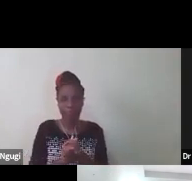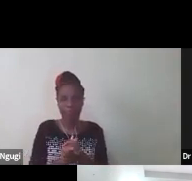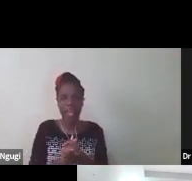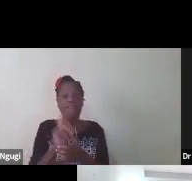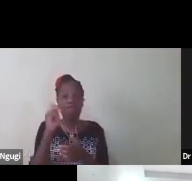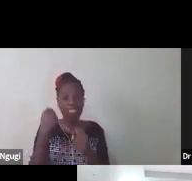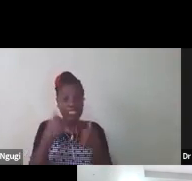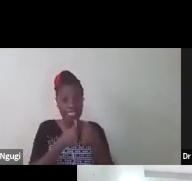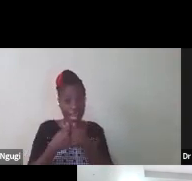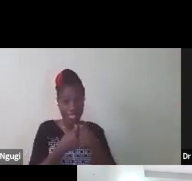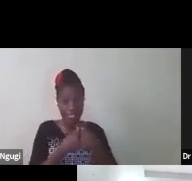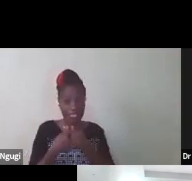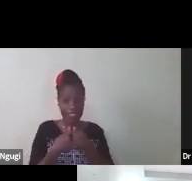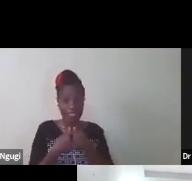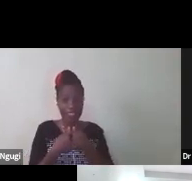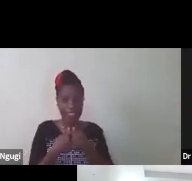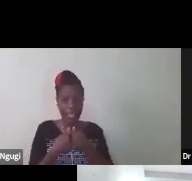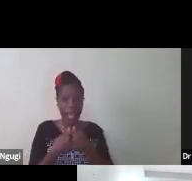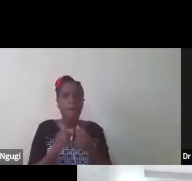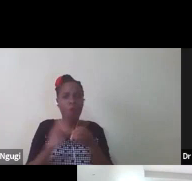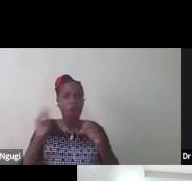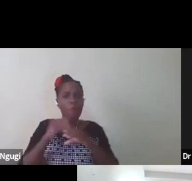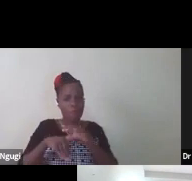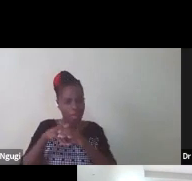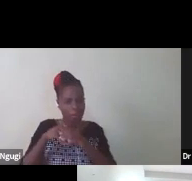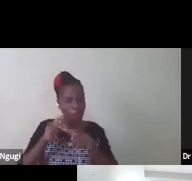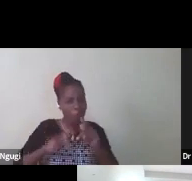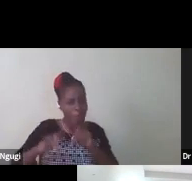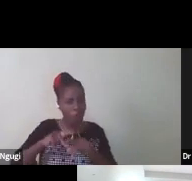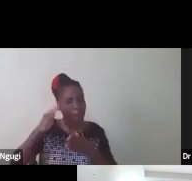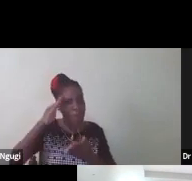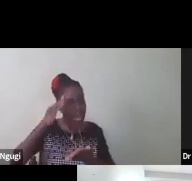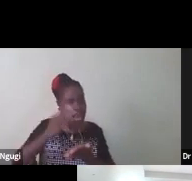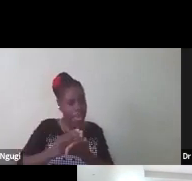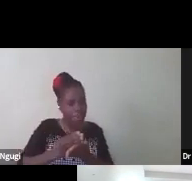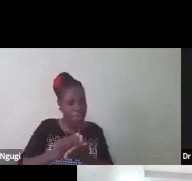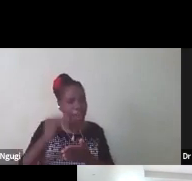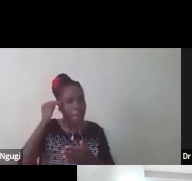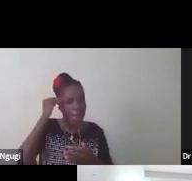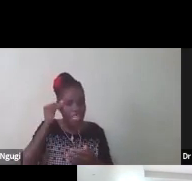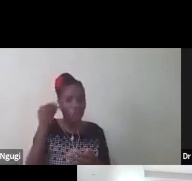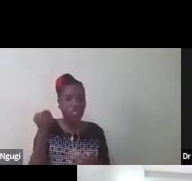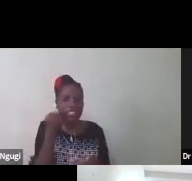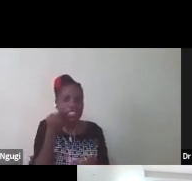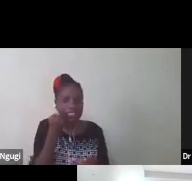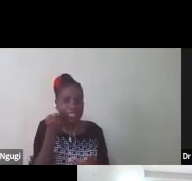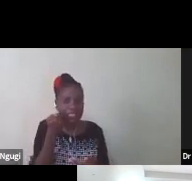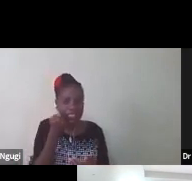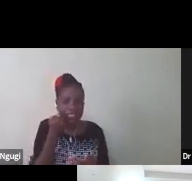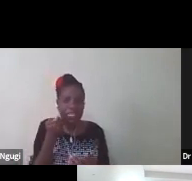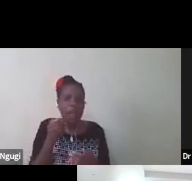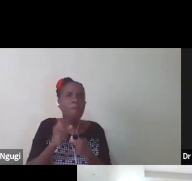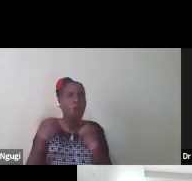the inbuilt beliefs about mental disorders. Some people have very fixed